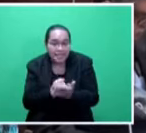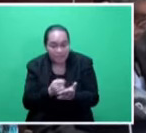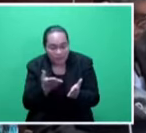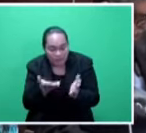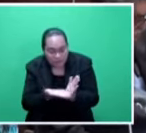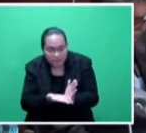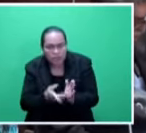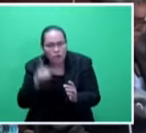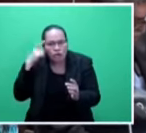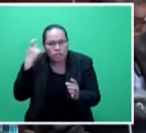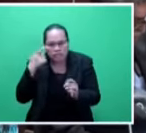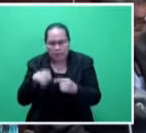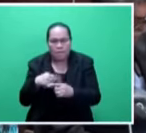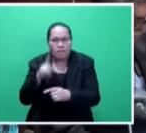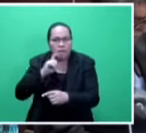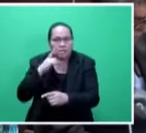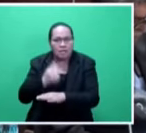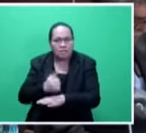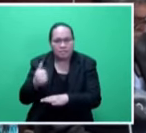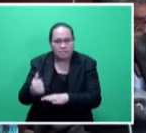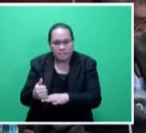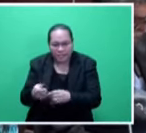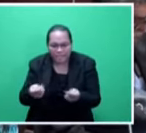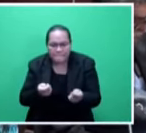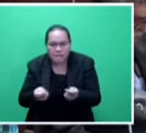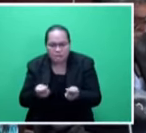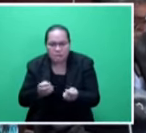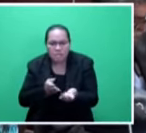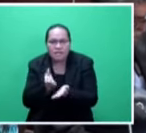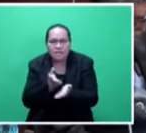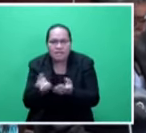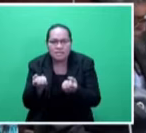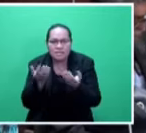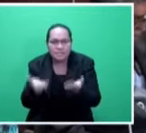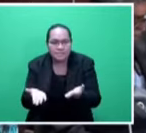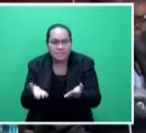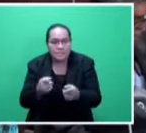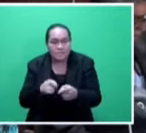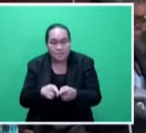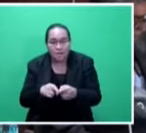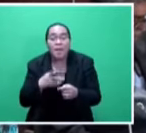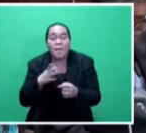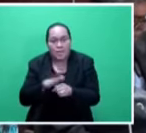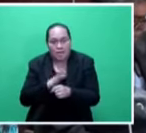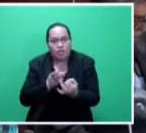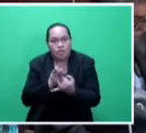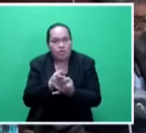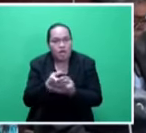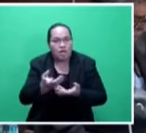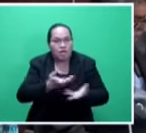concerns relating to the authority's management, extension and service delivery. The review exercise was made possible through consultation